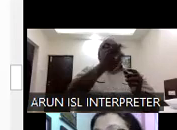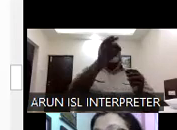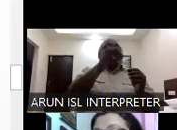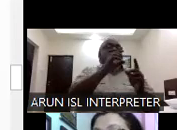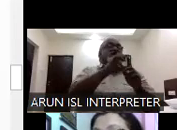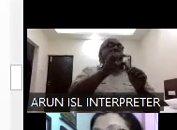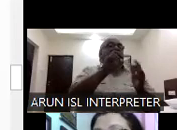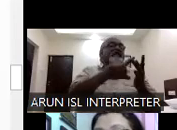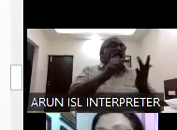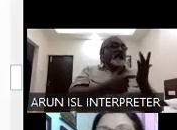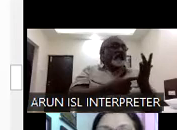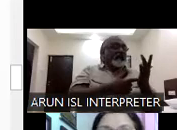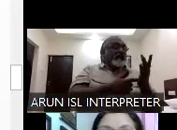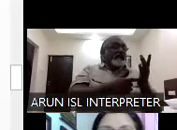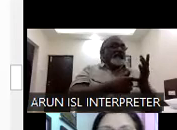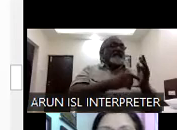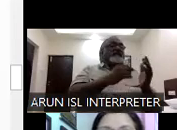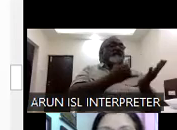selected all the